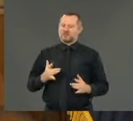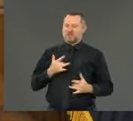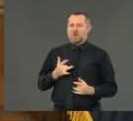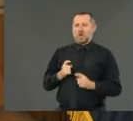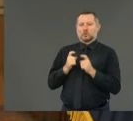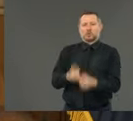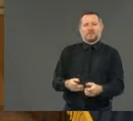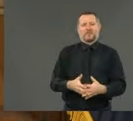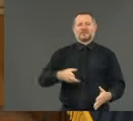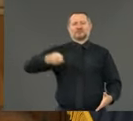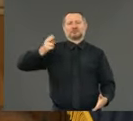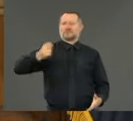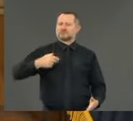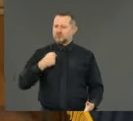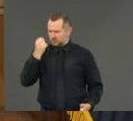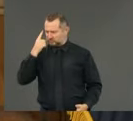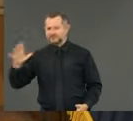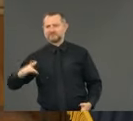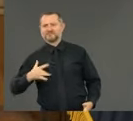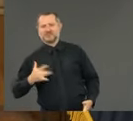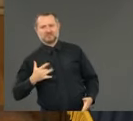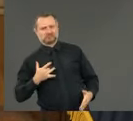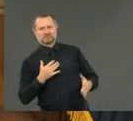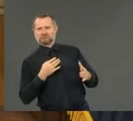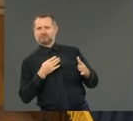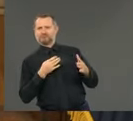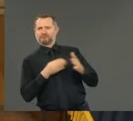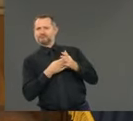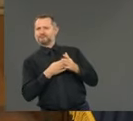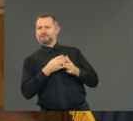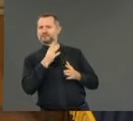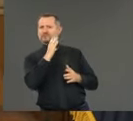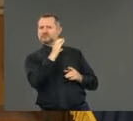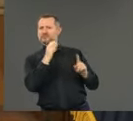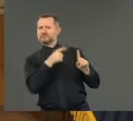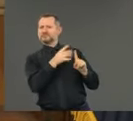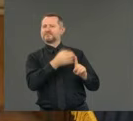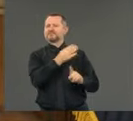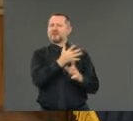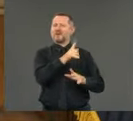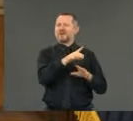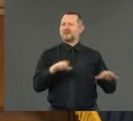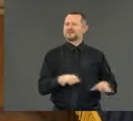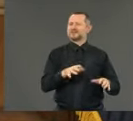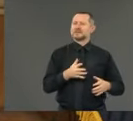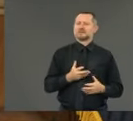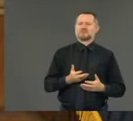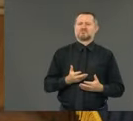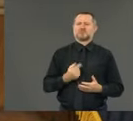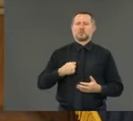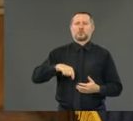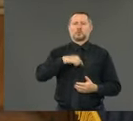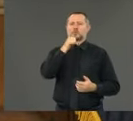understand the feelings about Christopher Columbus and some of his acts, which nobody would support. But